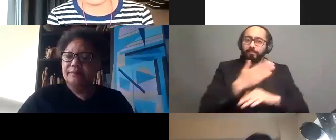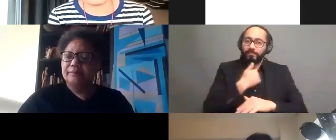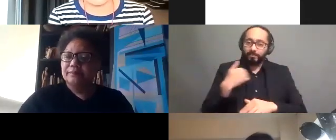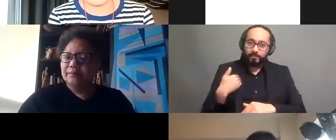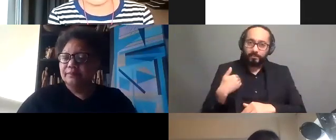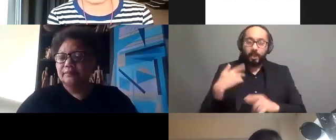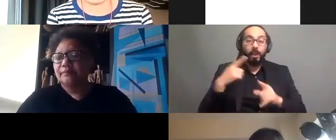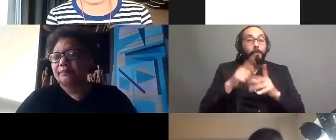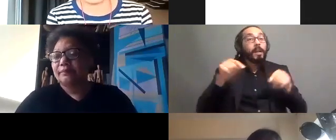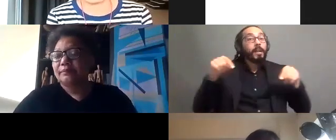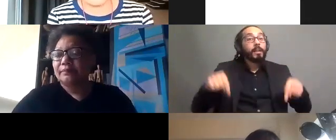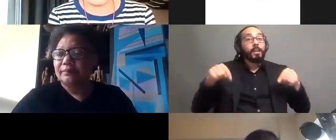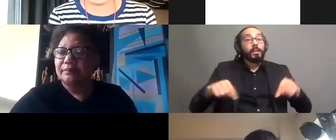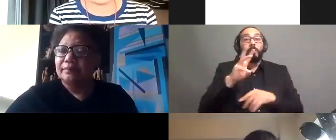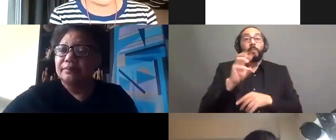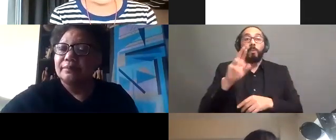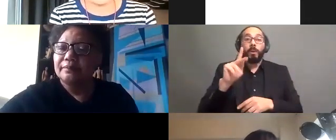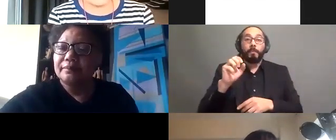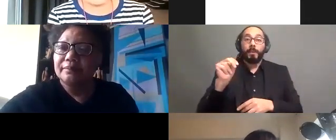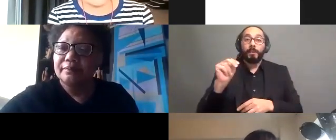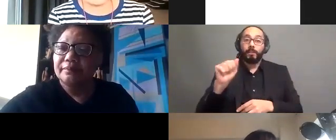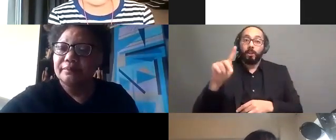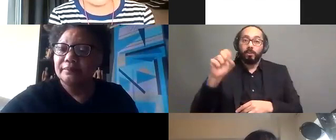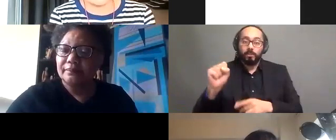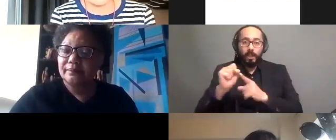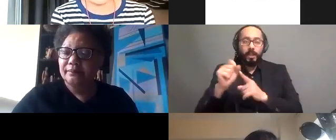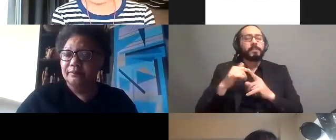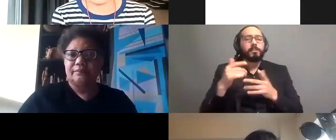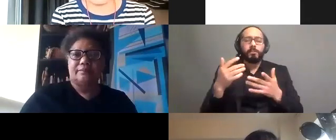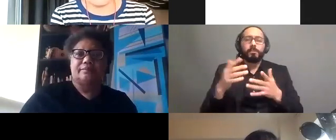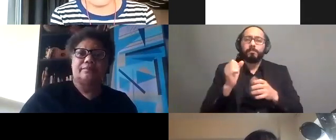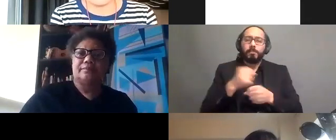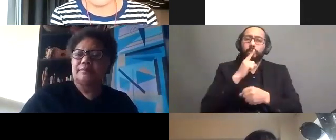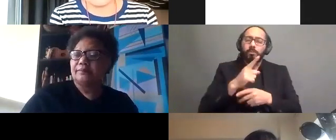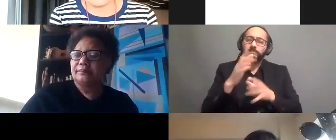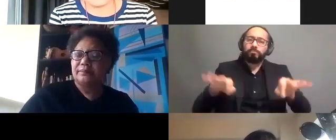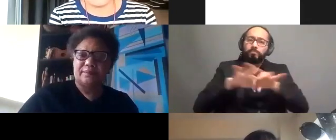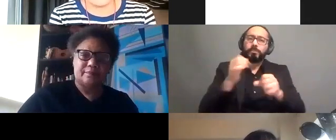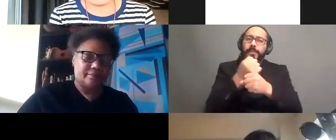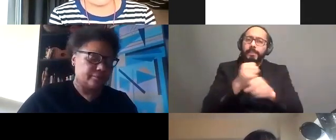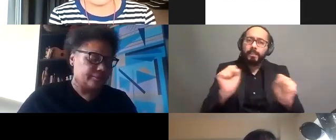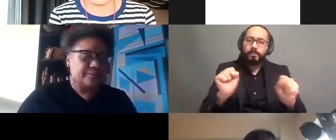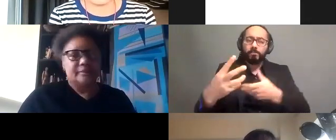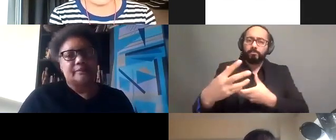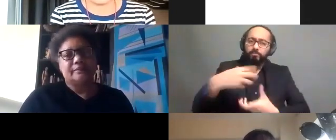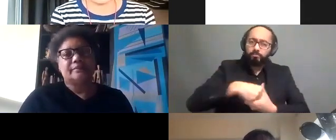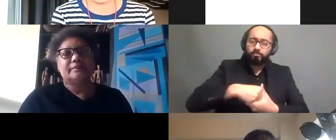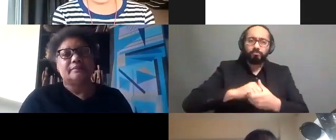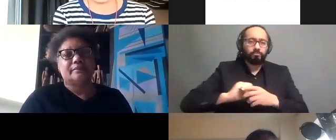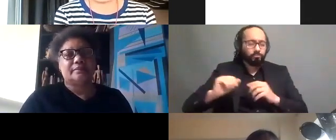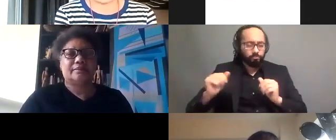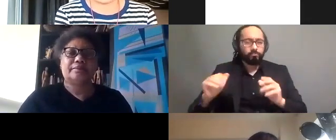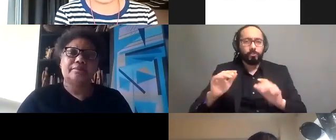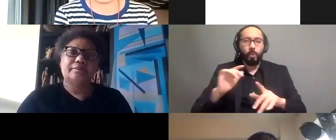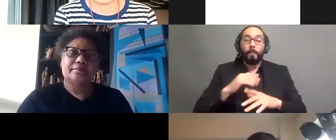and safety at all levels. Everyone has a role to play in maintaining that spirit. Please see our full statement and code of conduct on